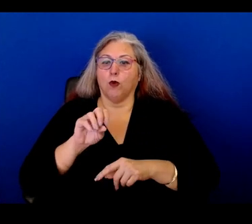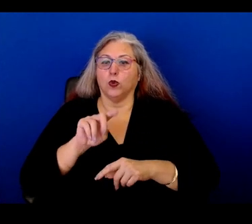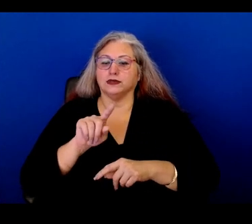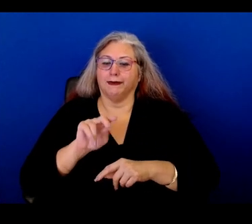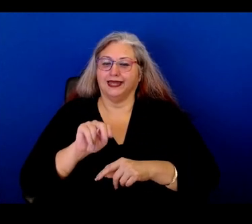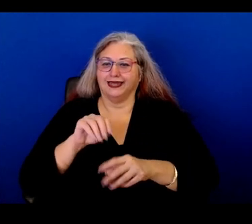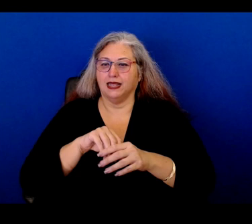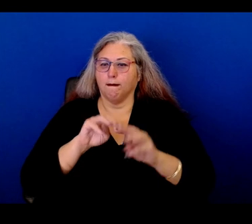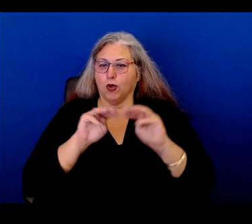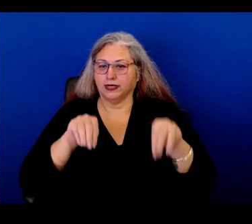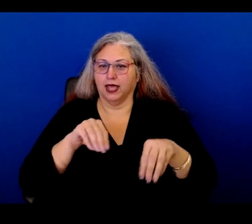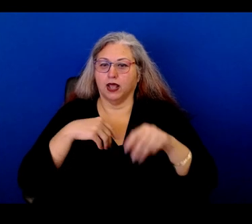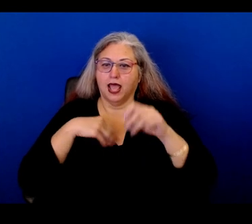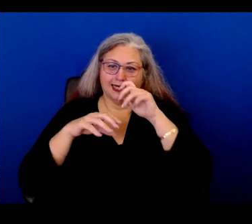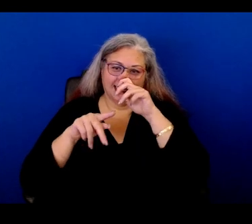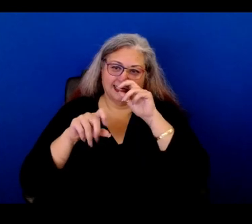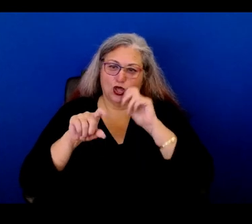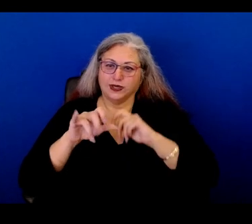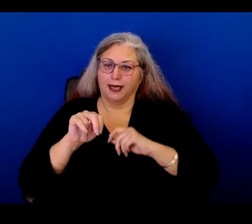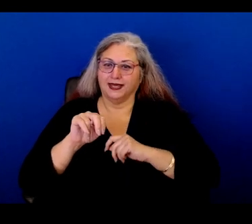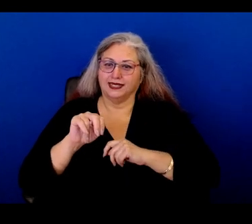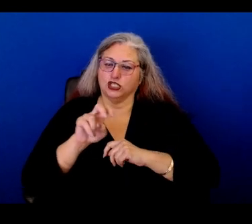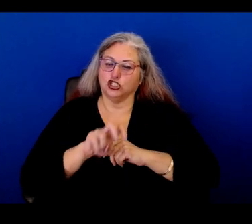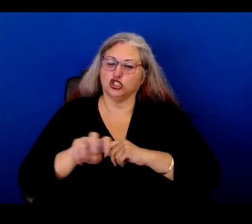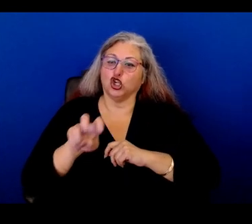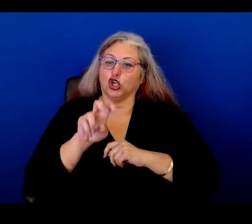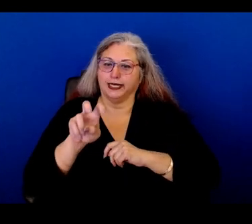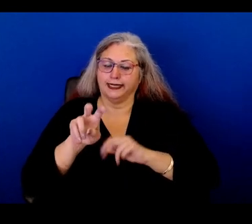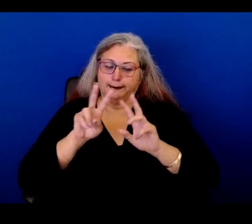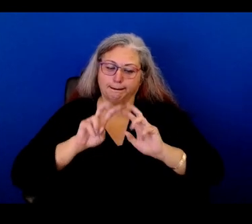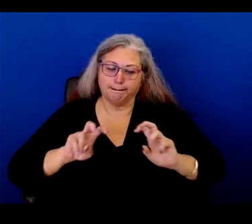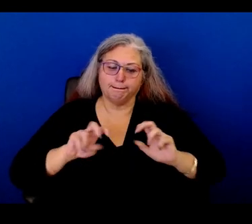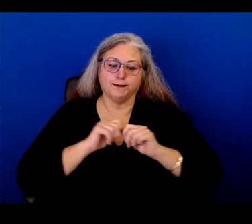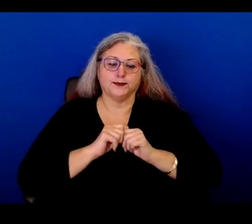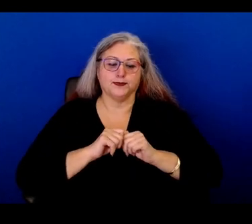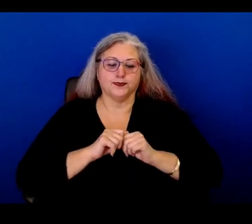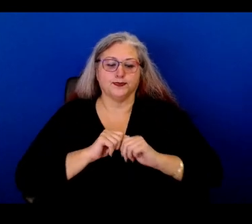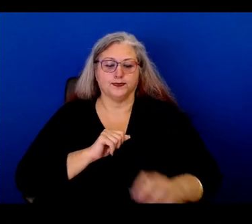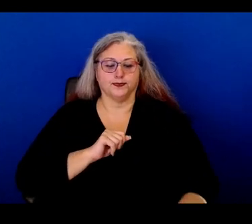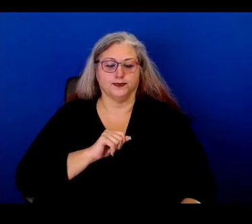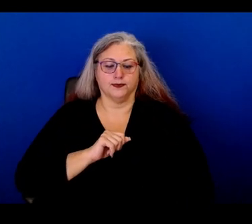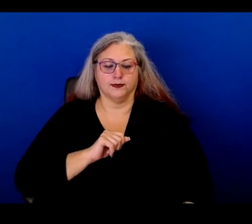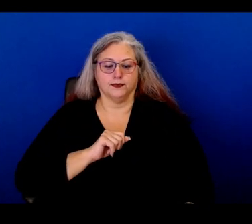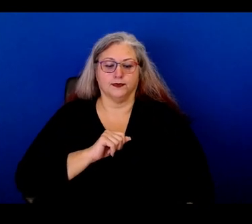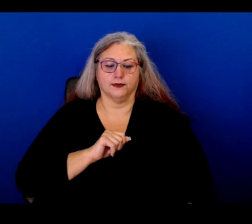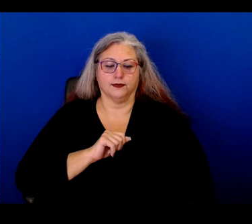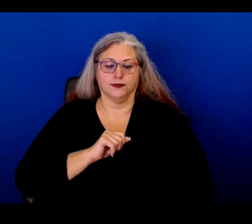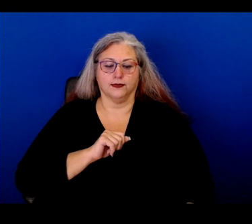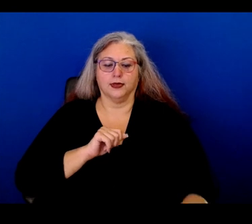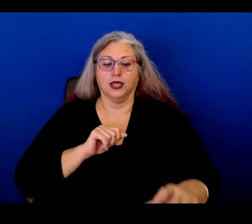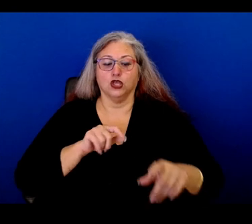and did a psilocybin journey work. And in that is when I